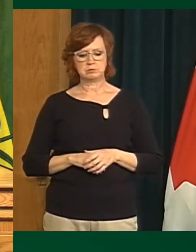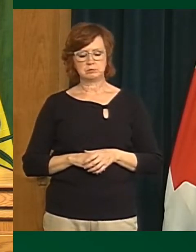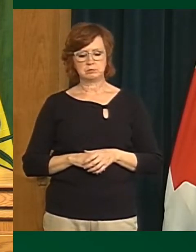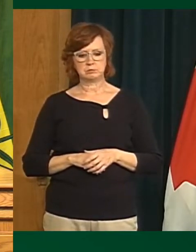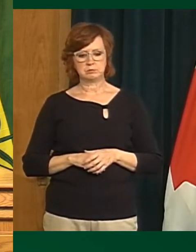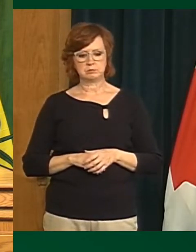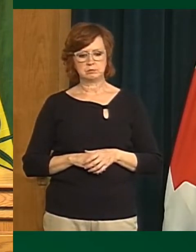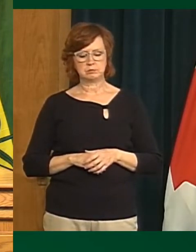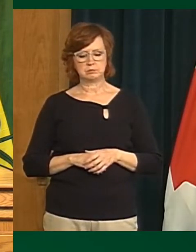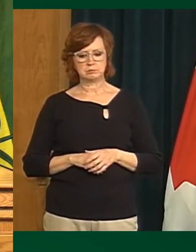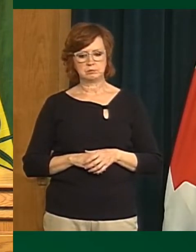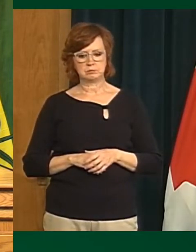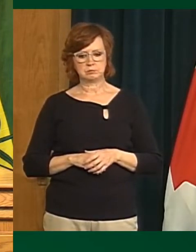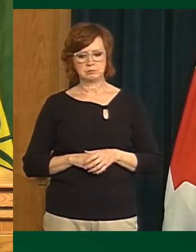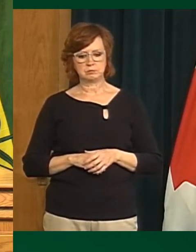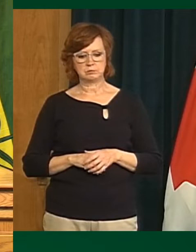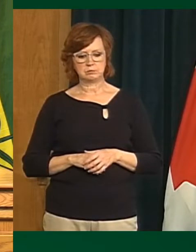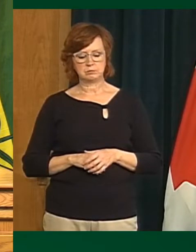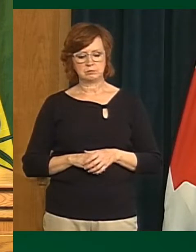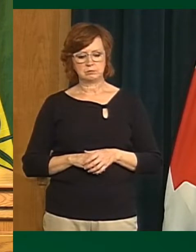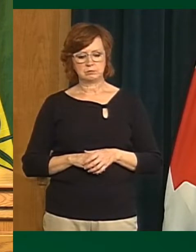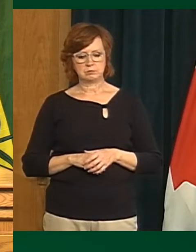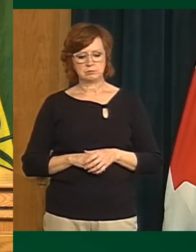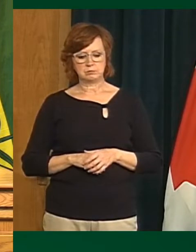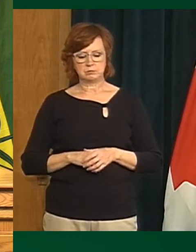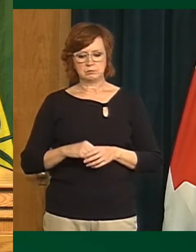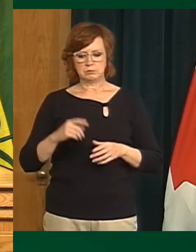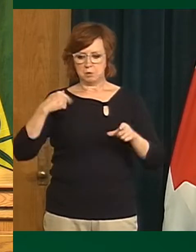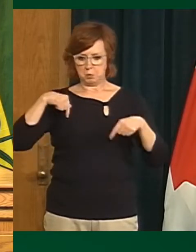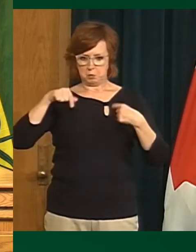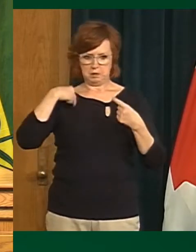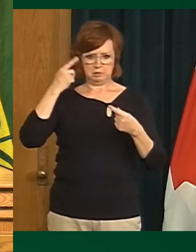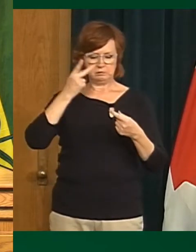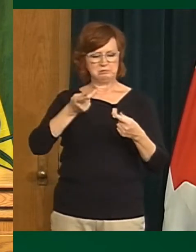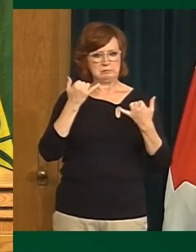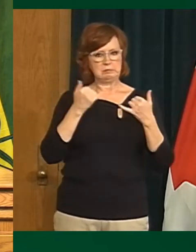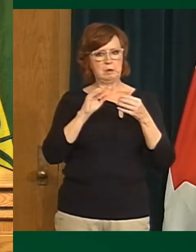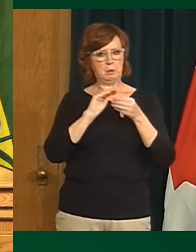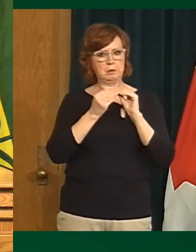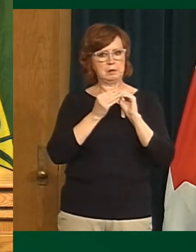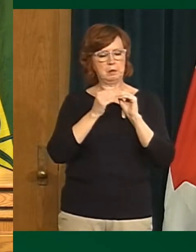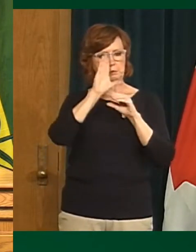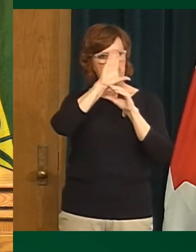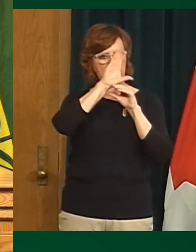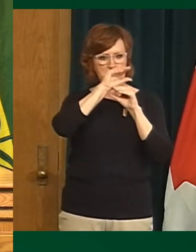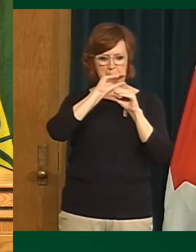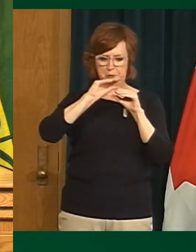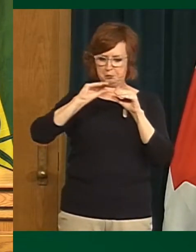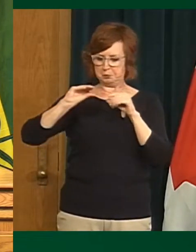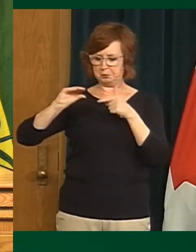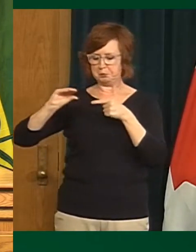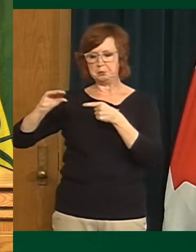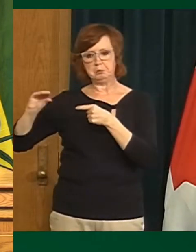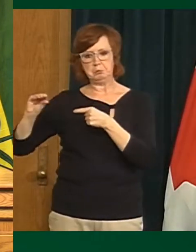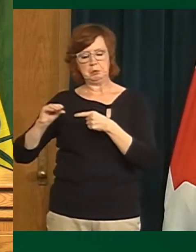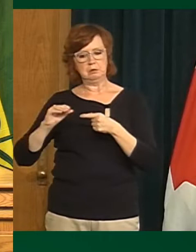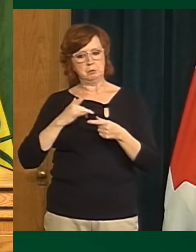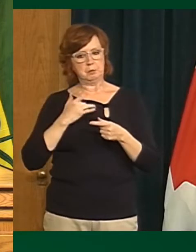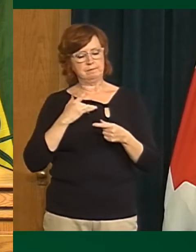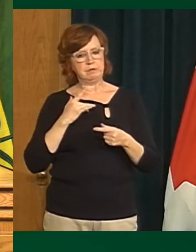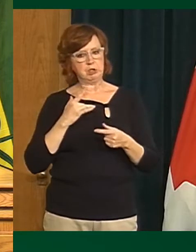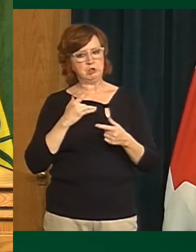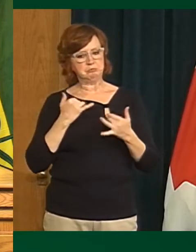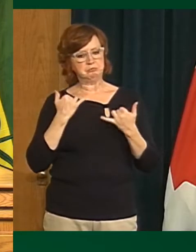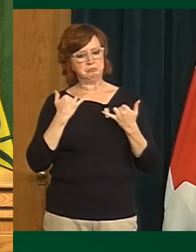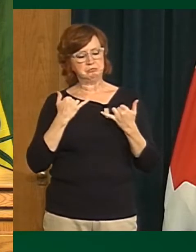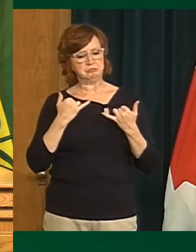we see a low number of cases and that being maintained. And then if we continue to see that, we're not overly concerned about the day-to-day